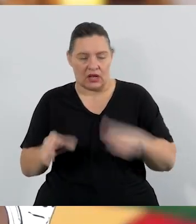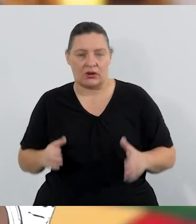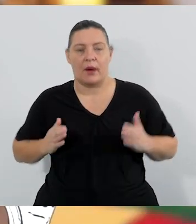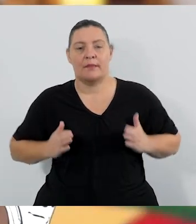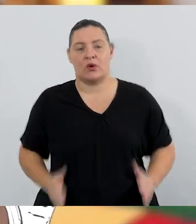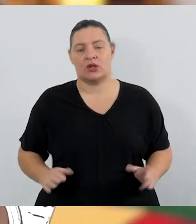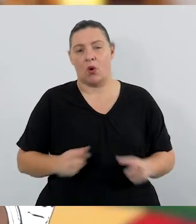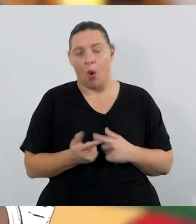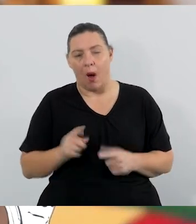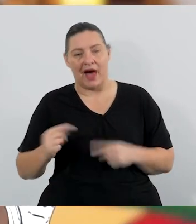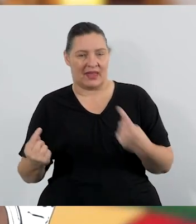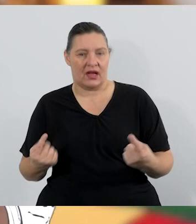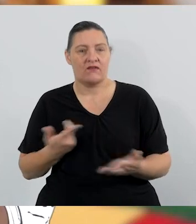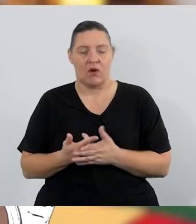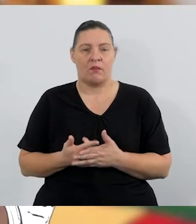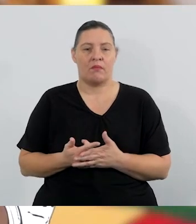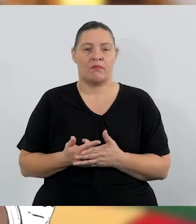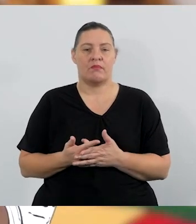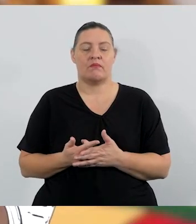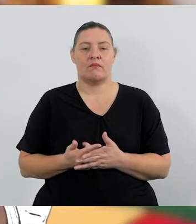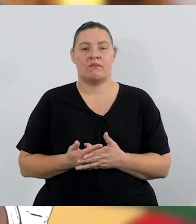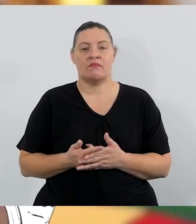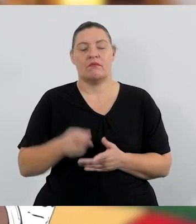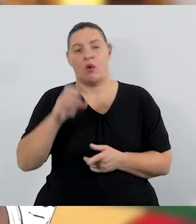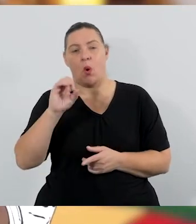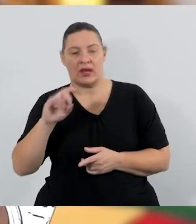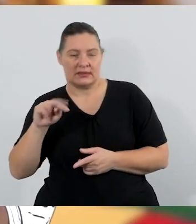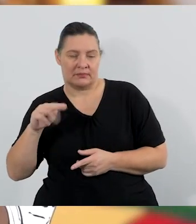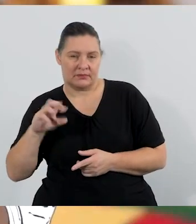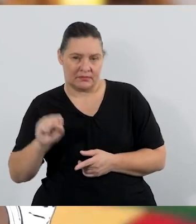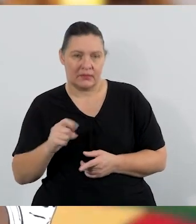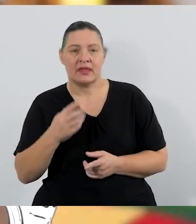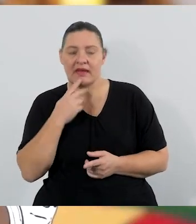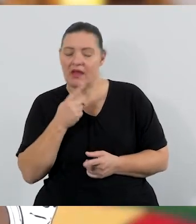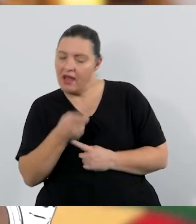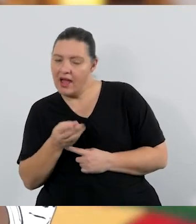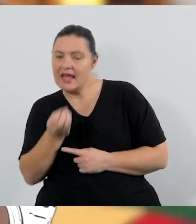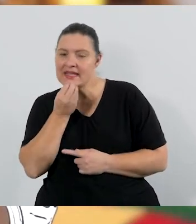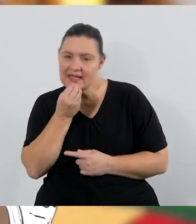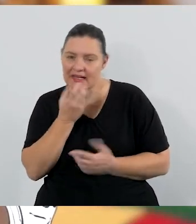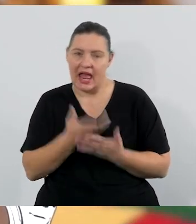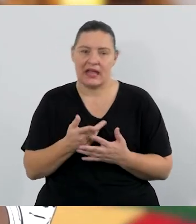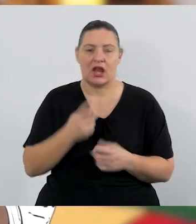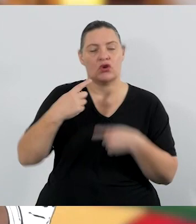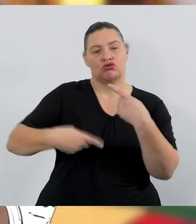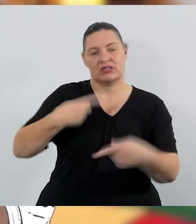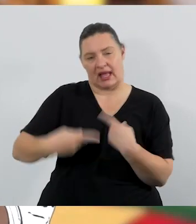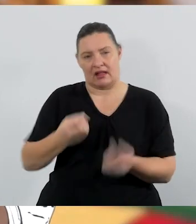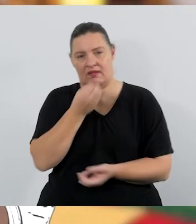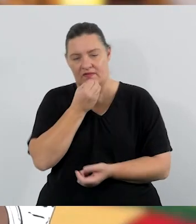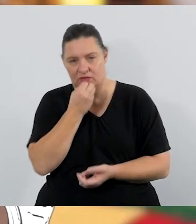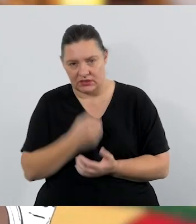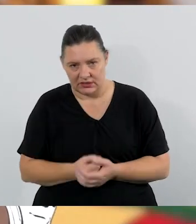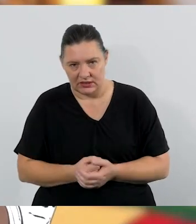down the body or the remains of the dead organism and then be able to eat and also recycle